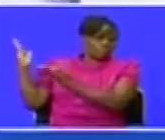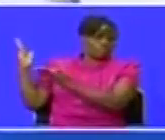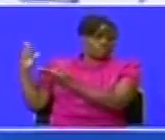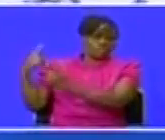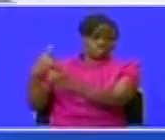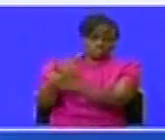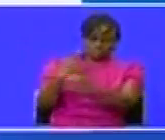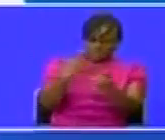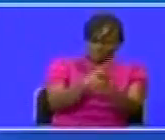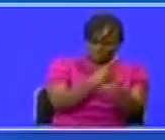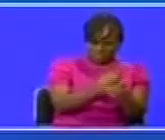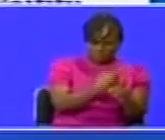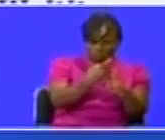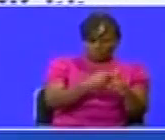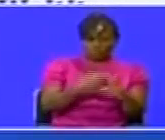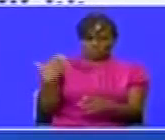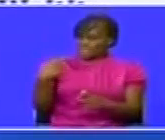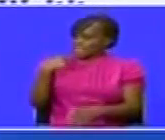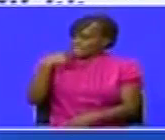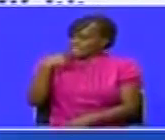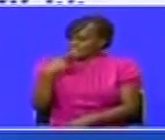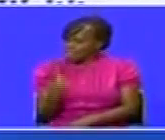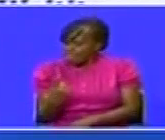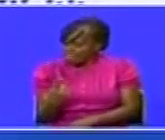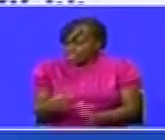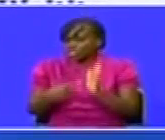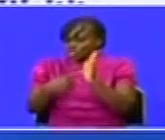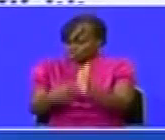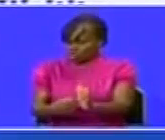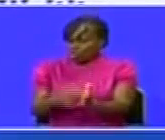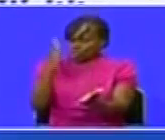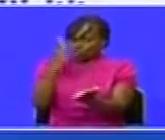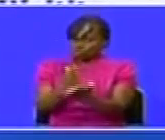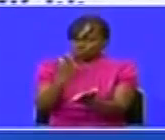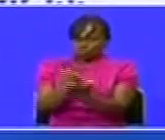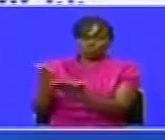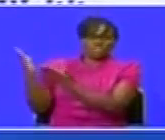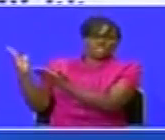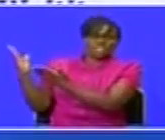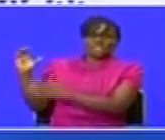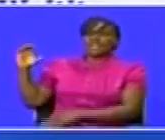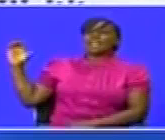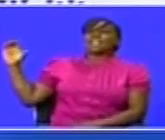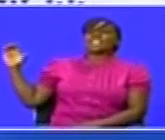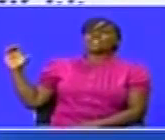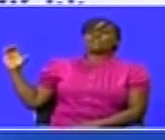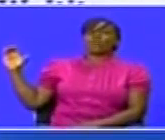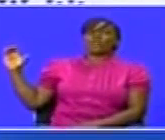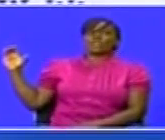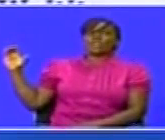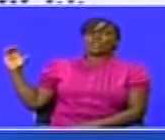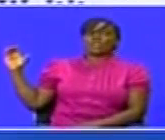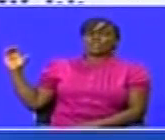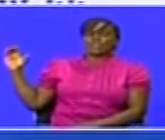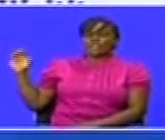and extracted from several documents, which he says demonstrates that this is Clifford Ndungu Waititu and this